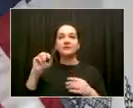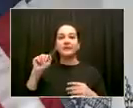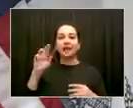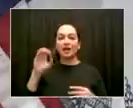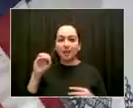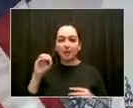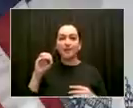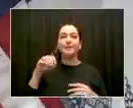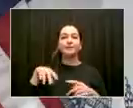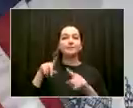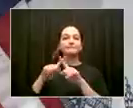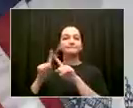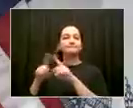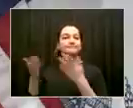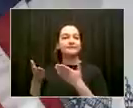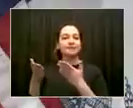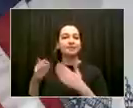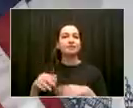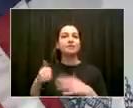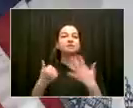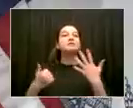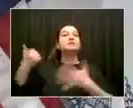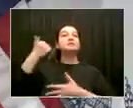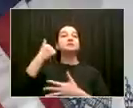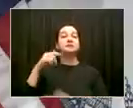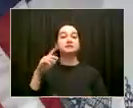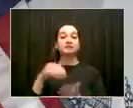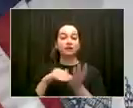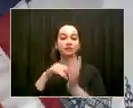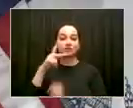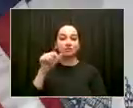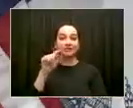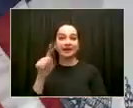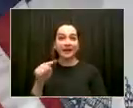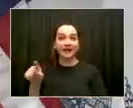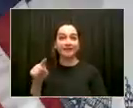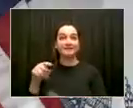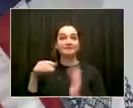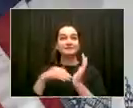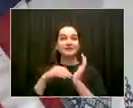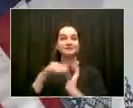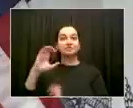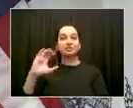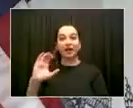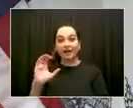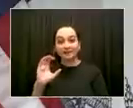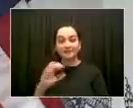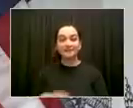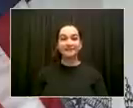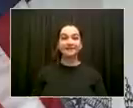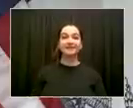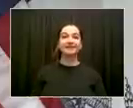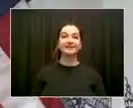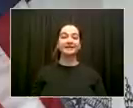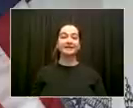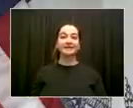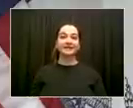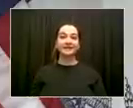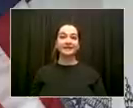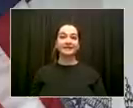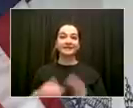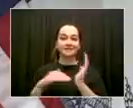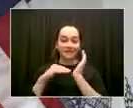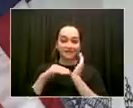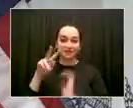Mitchell Katz, DOHMH Commissioner Dave Chachki, Dr. Dave Chachki, and Senior Advisor Dr. Jay Varma. With that, we'll